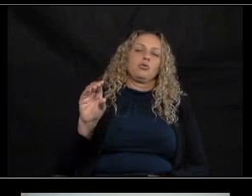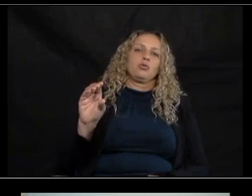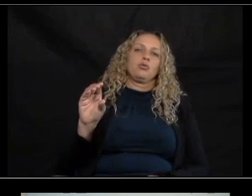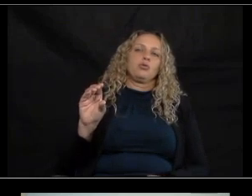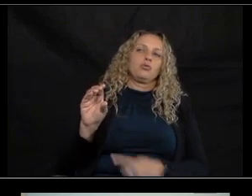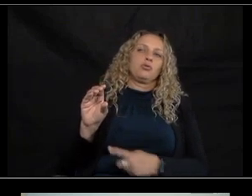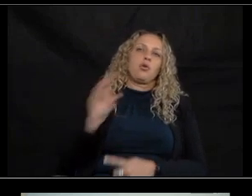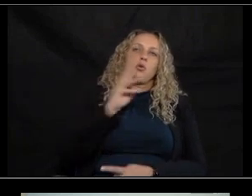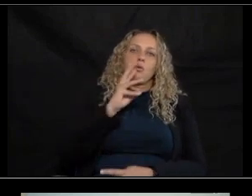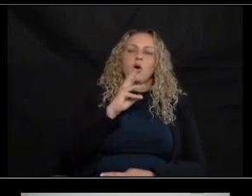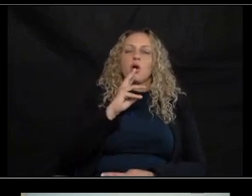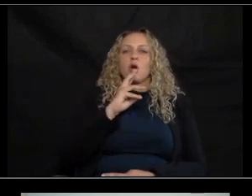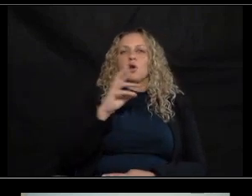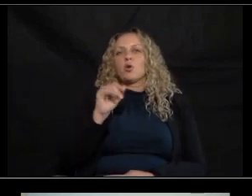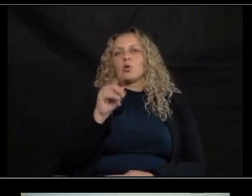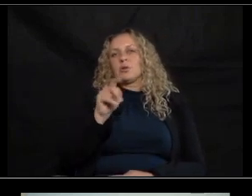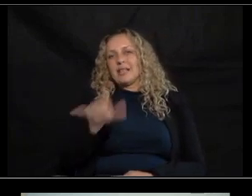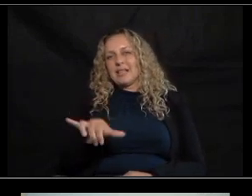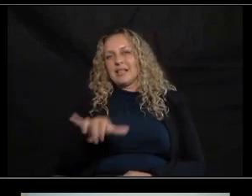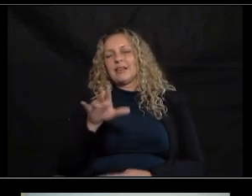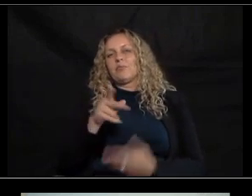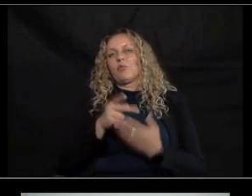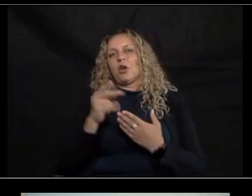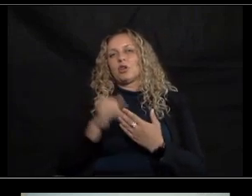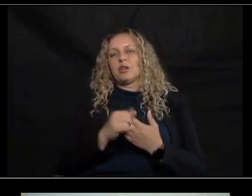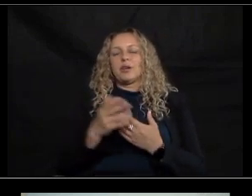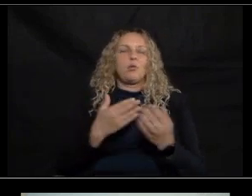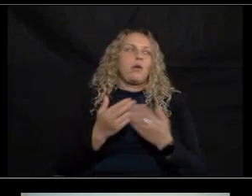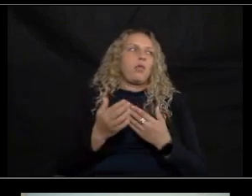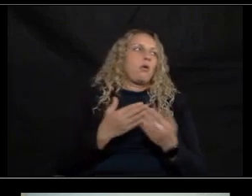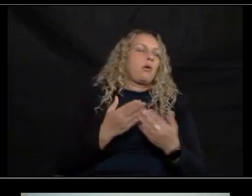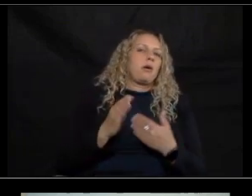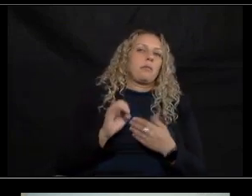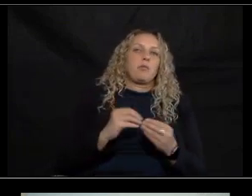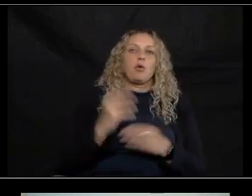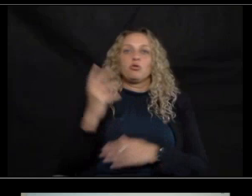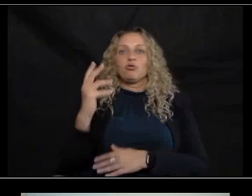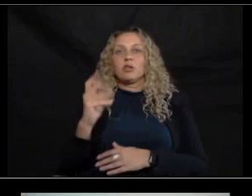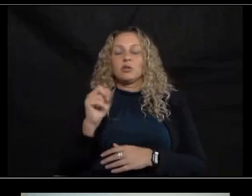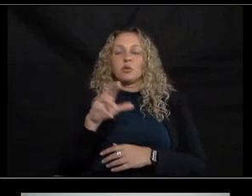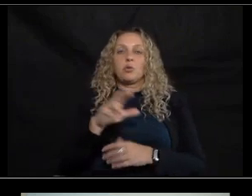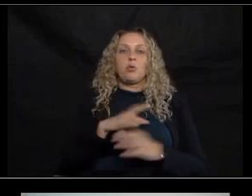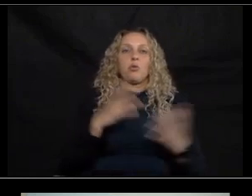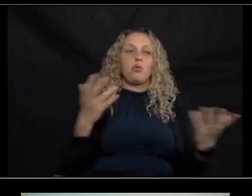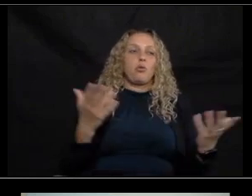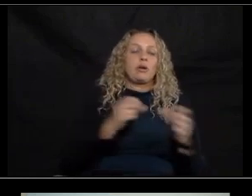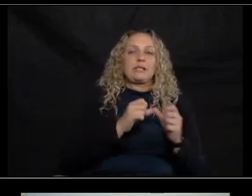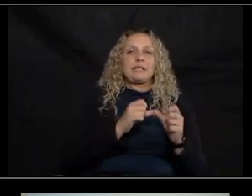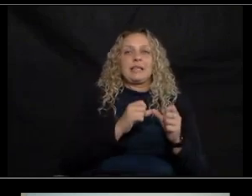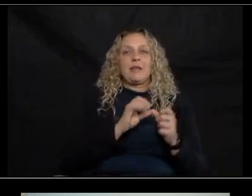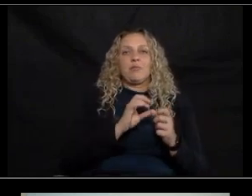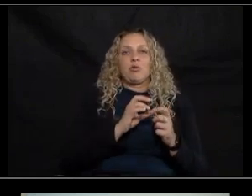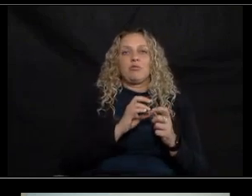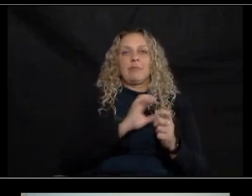know, the water utility projects, whether it be more trees or sustainable